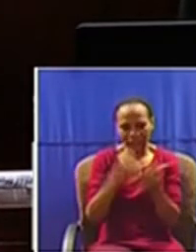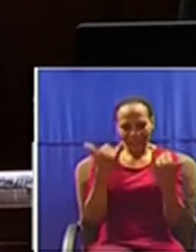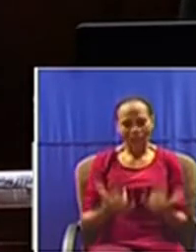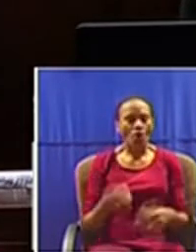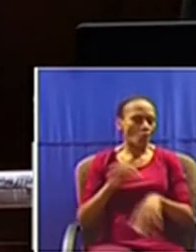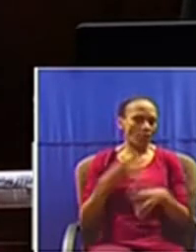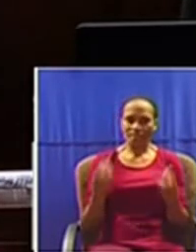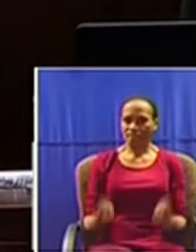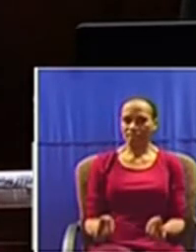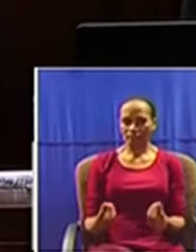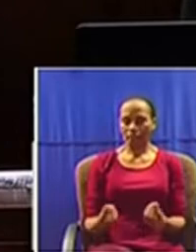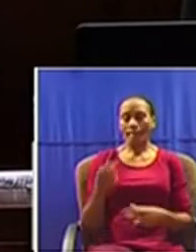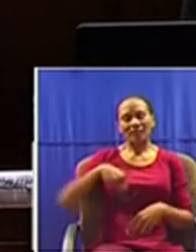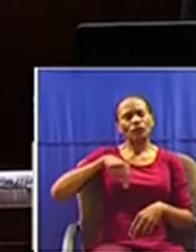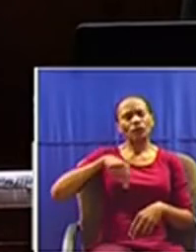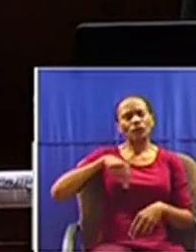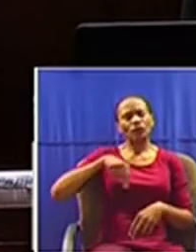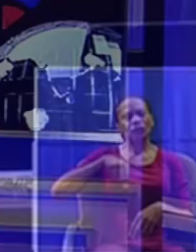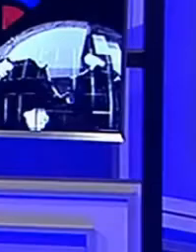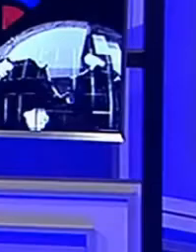are but we are addressing the problem